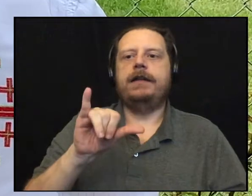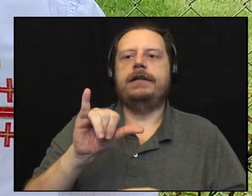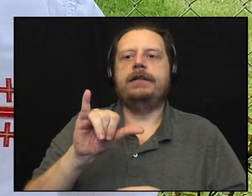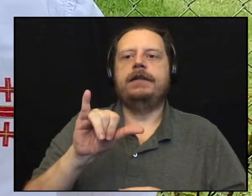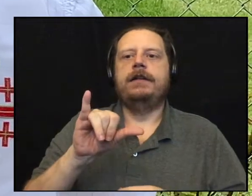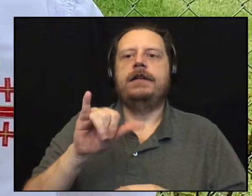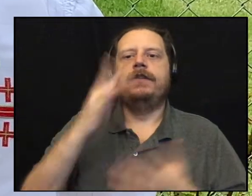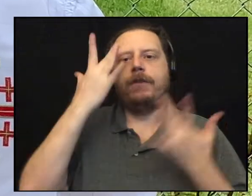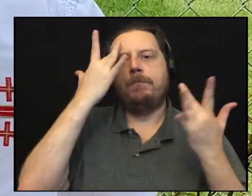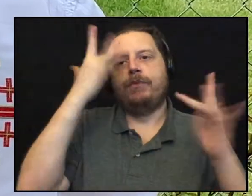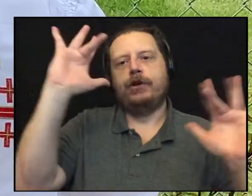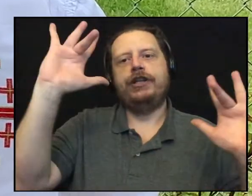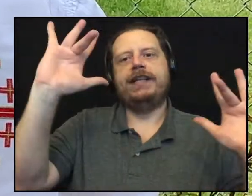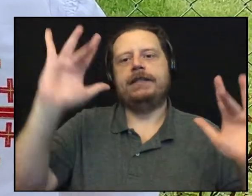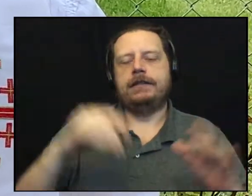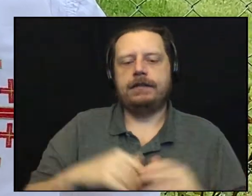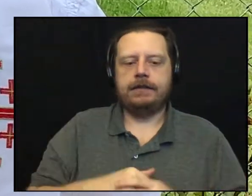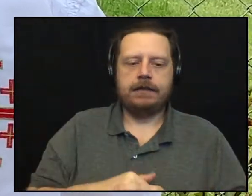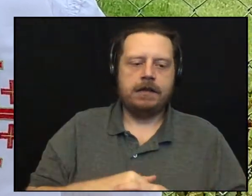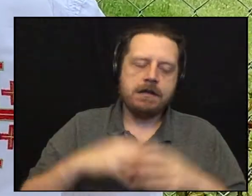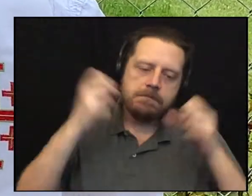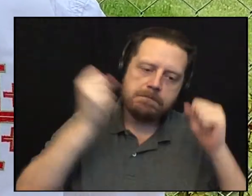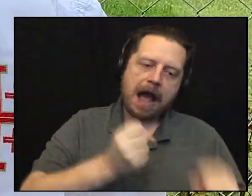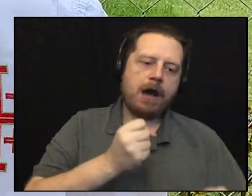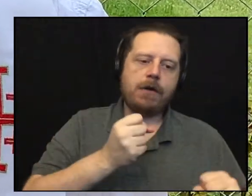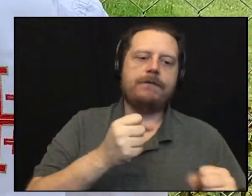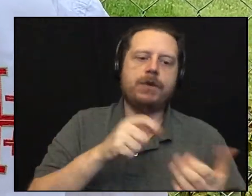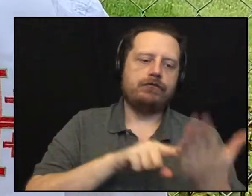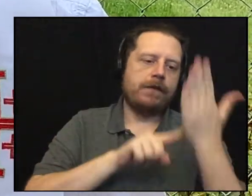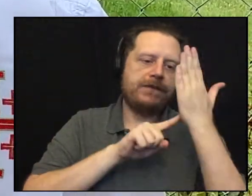brilliant, powerful revealed words of